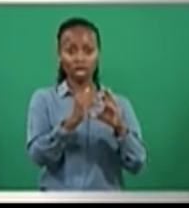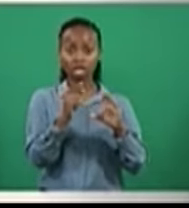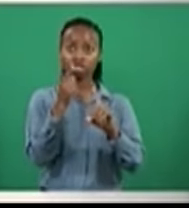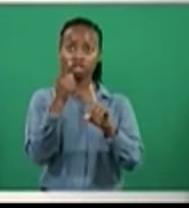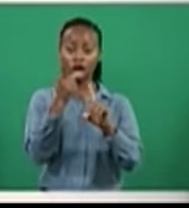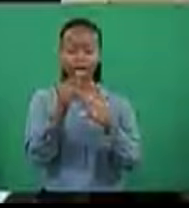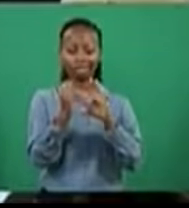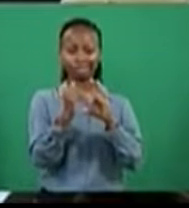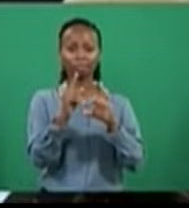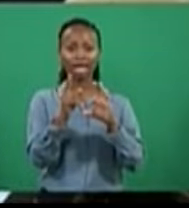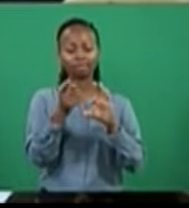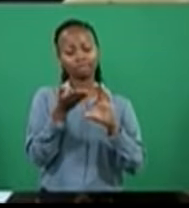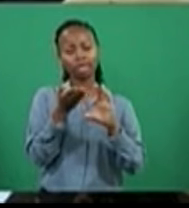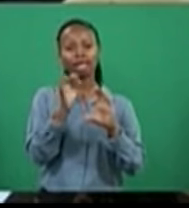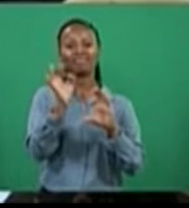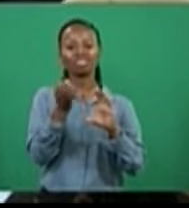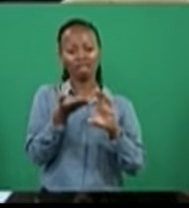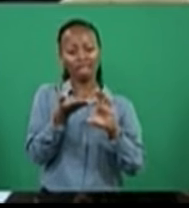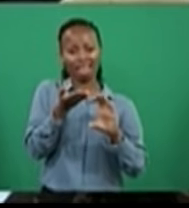targets? Thank you.